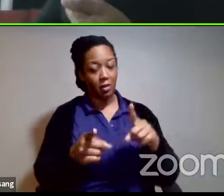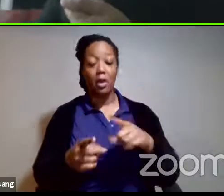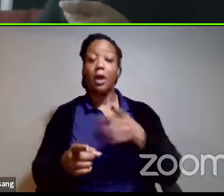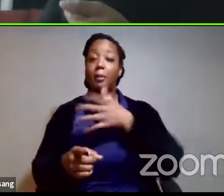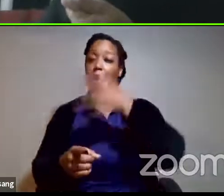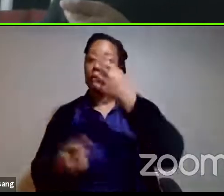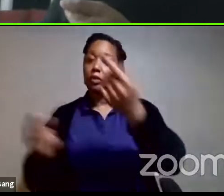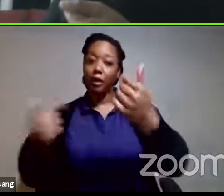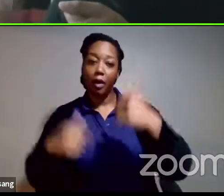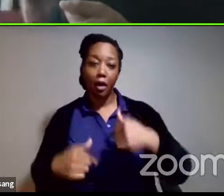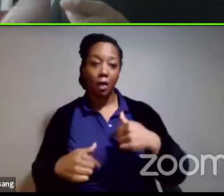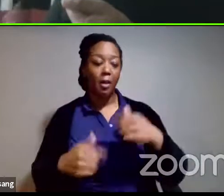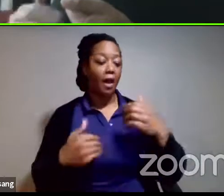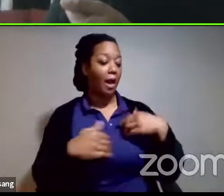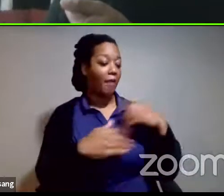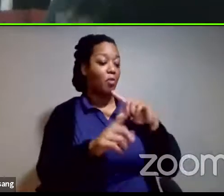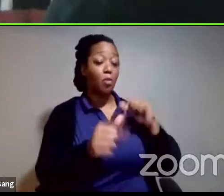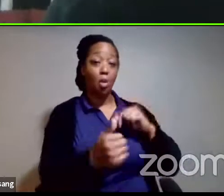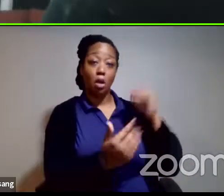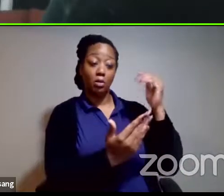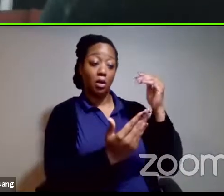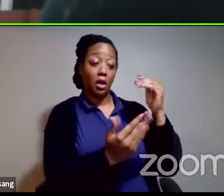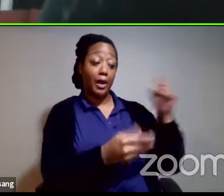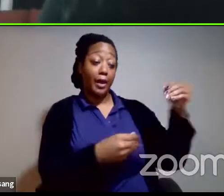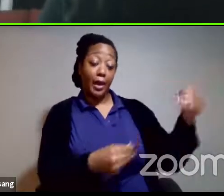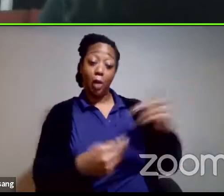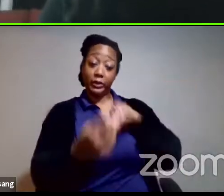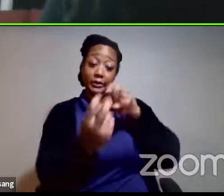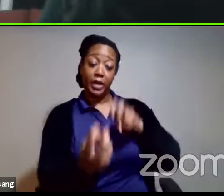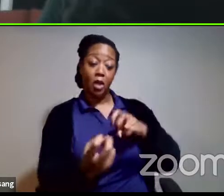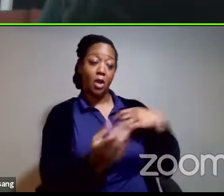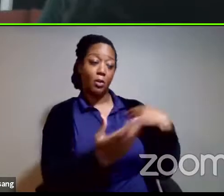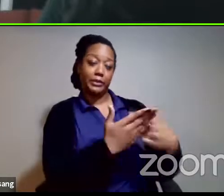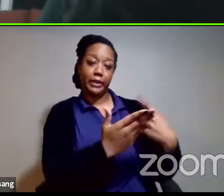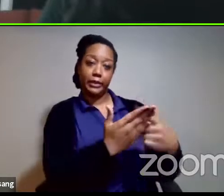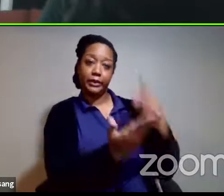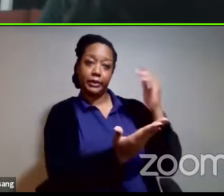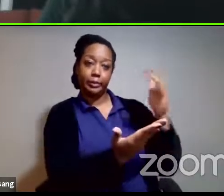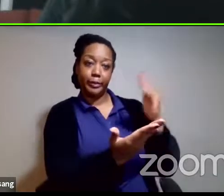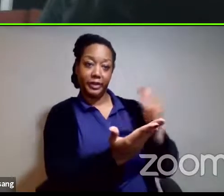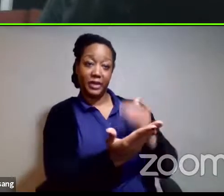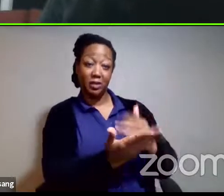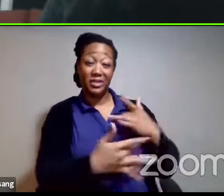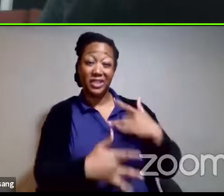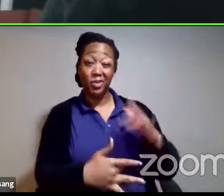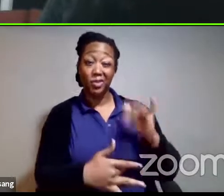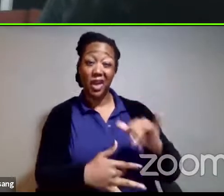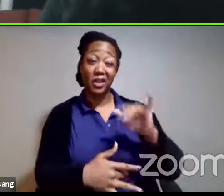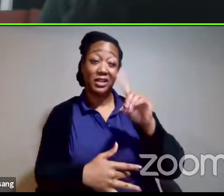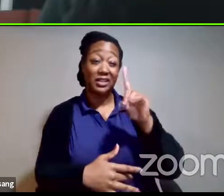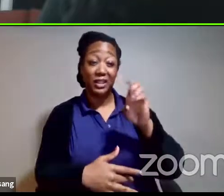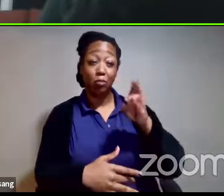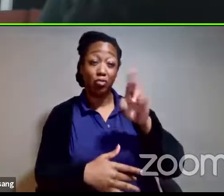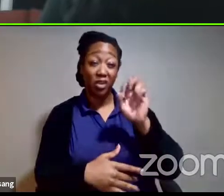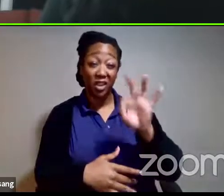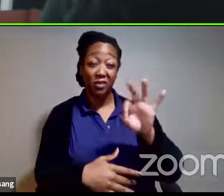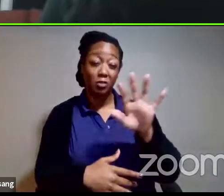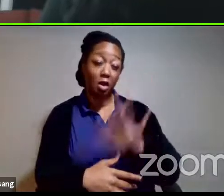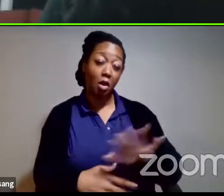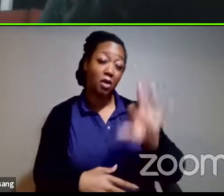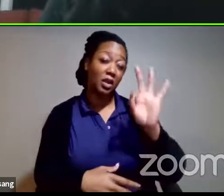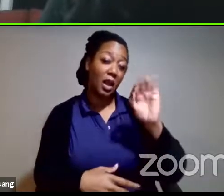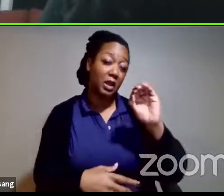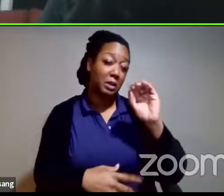I'll go through the report step by step. Usually the debriefing is about 90 minutes, but I can't give them